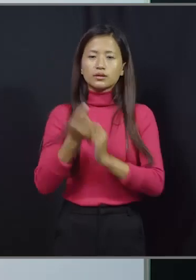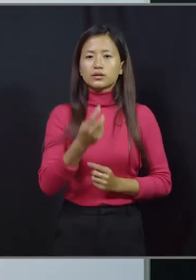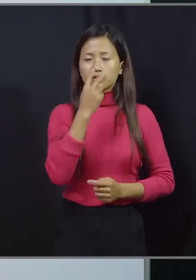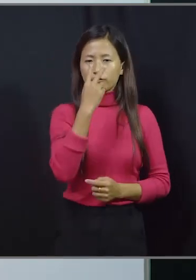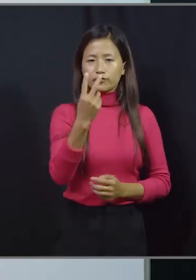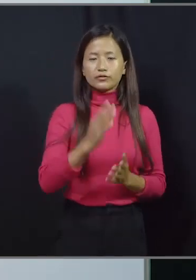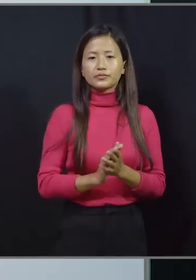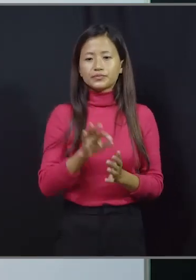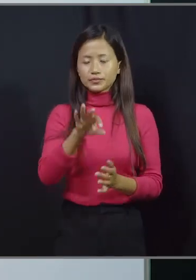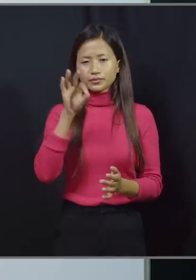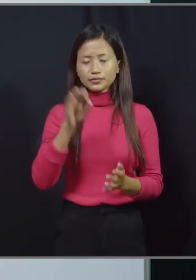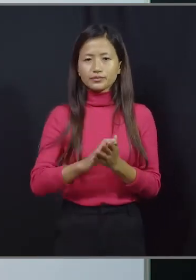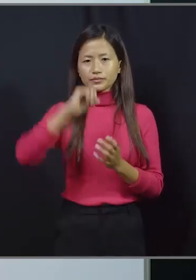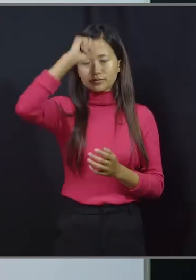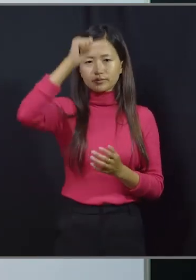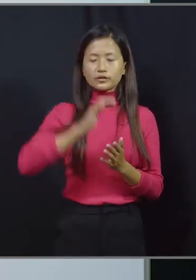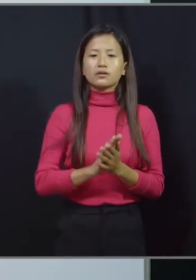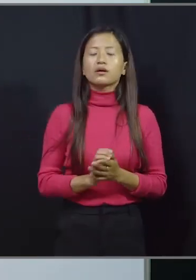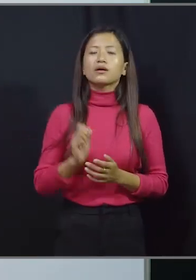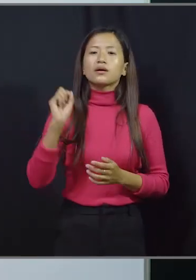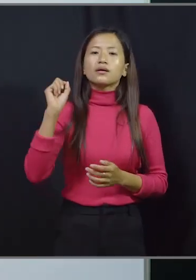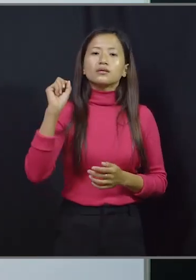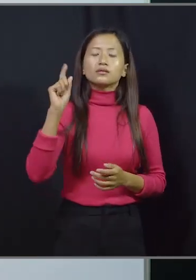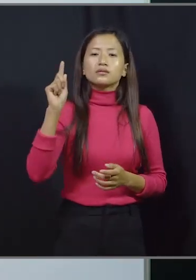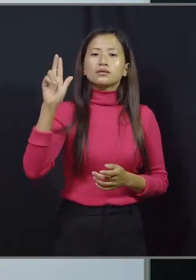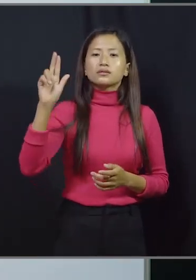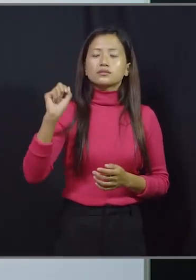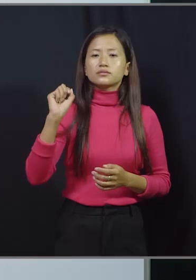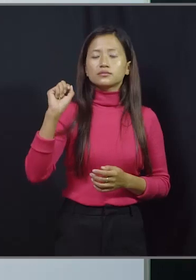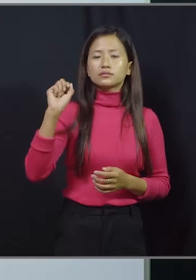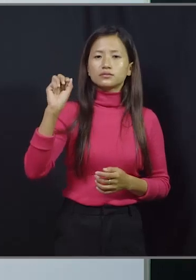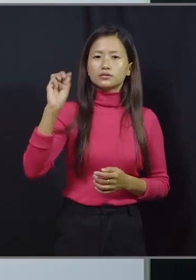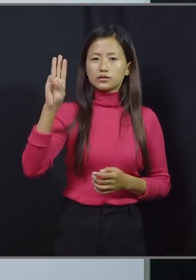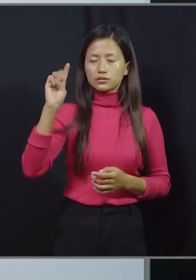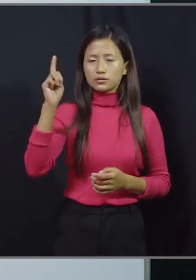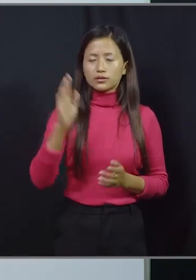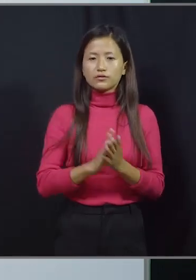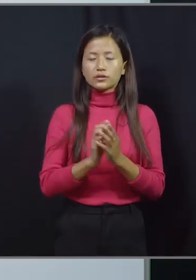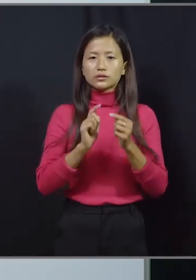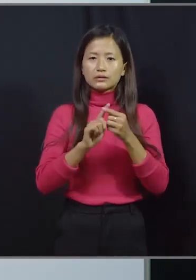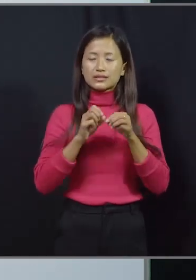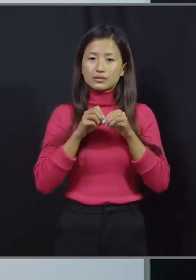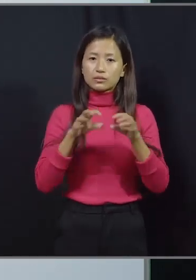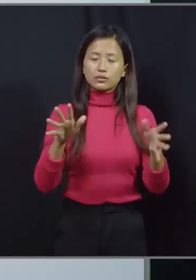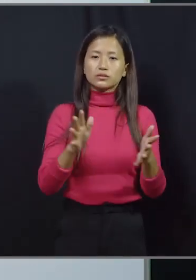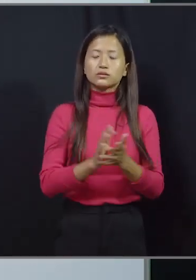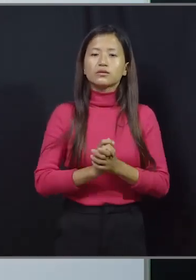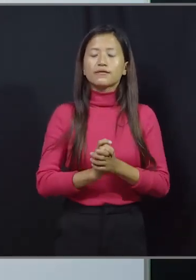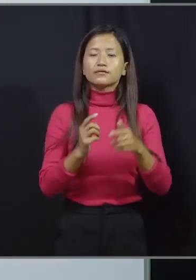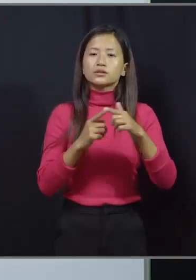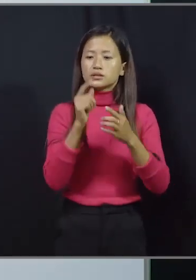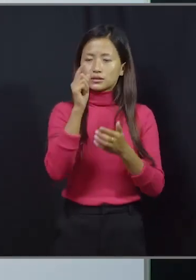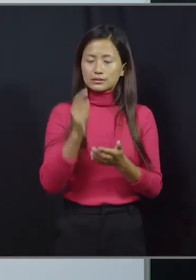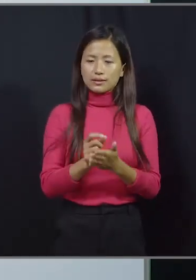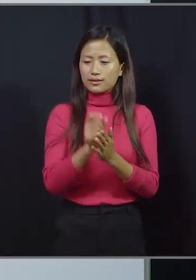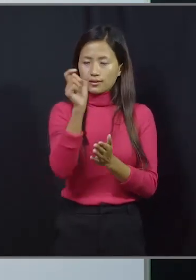the Gold Uprising of 1831, which was against the British rule for the exploitation of the tenants or the farmers